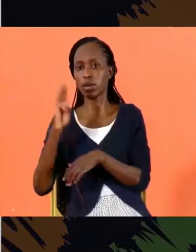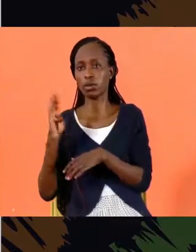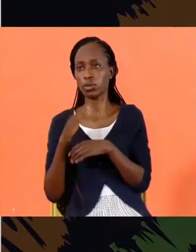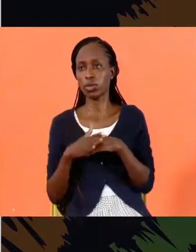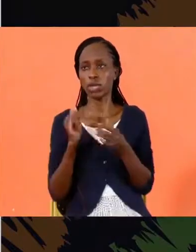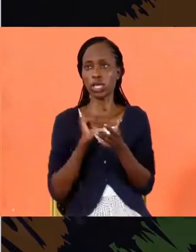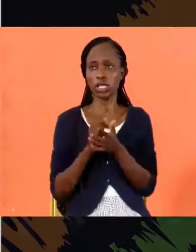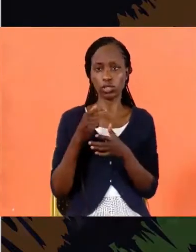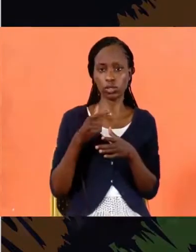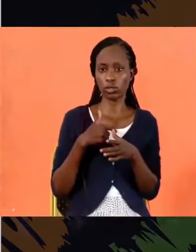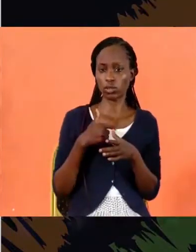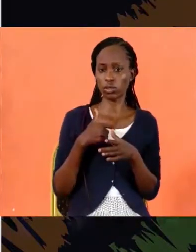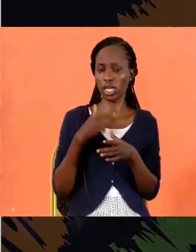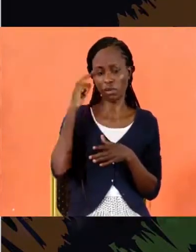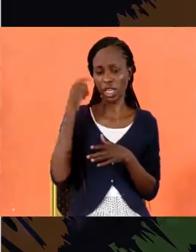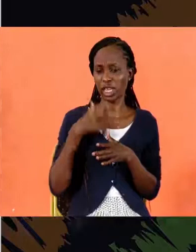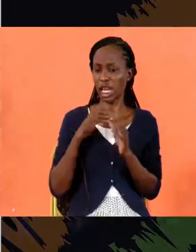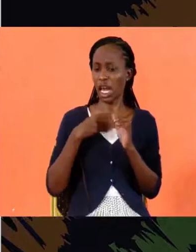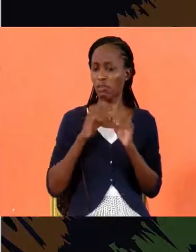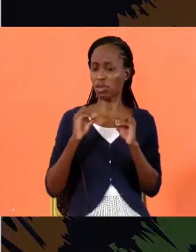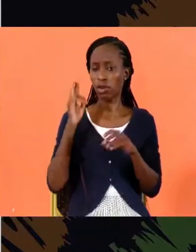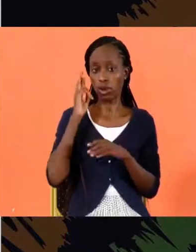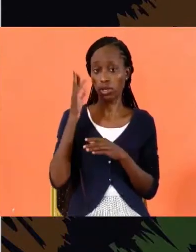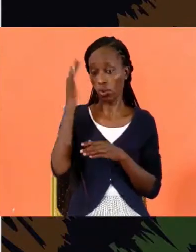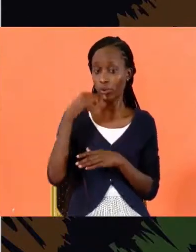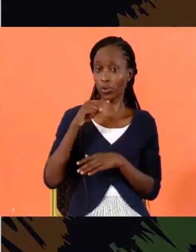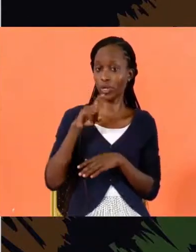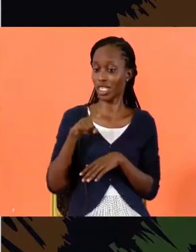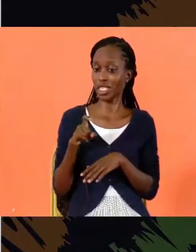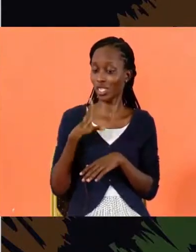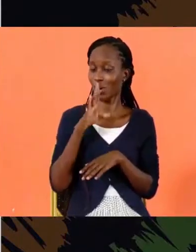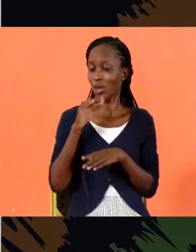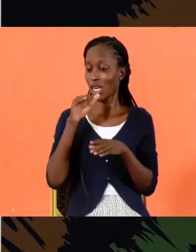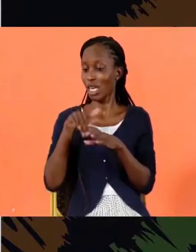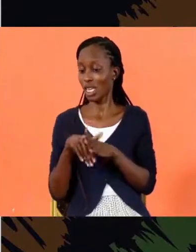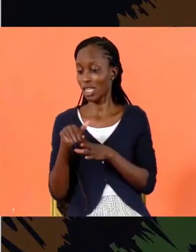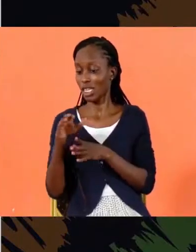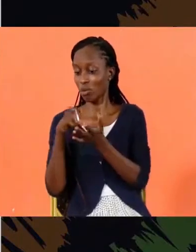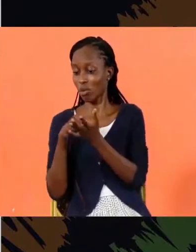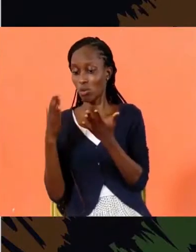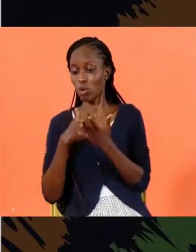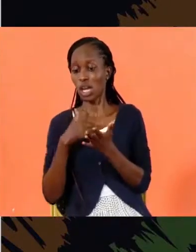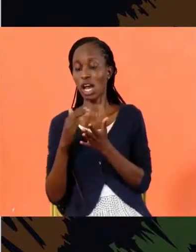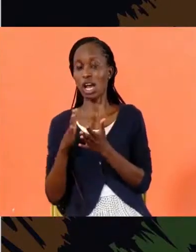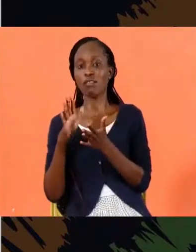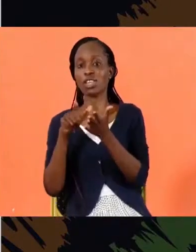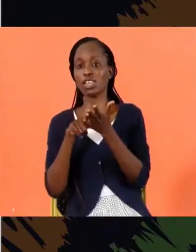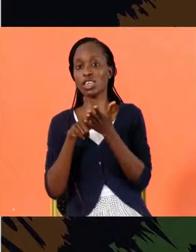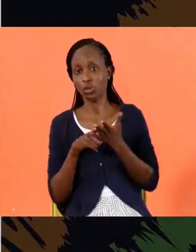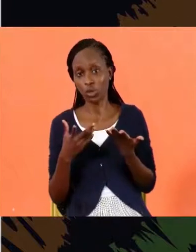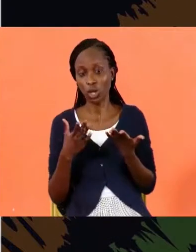to me, almost no reason why we should be finding ourselves in this position where we have a begging bowl when we have